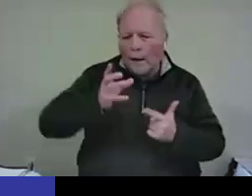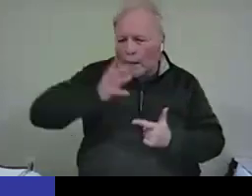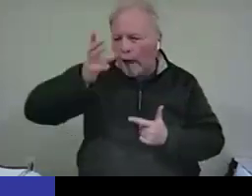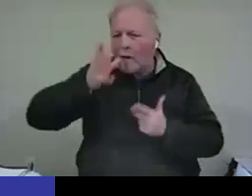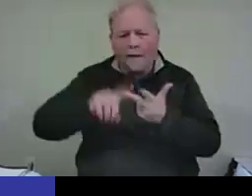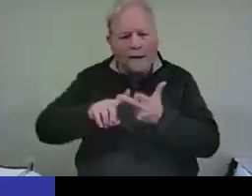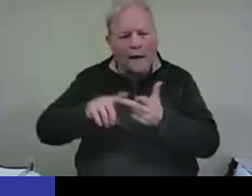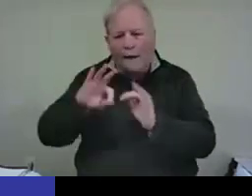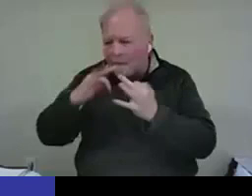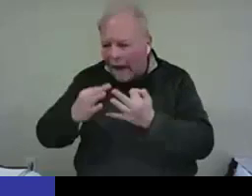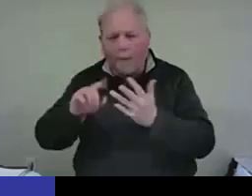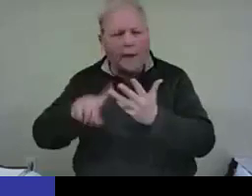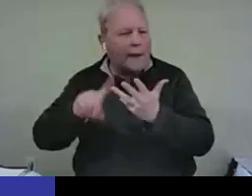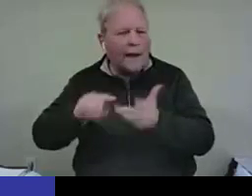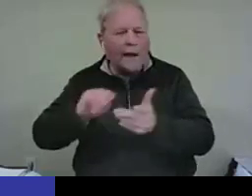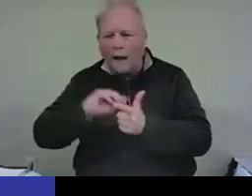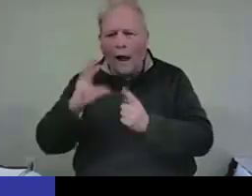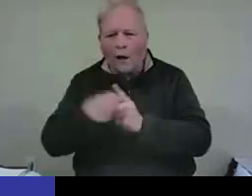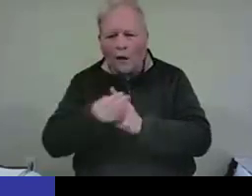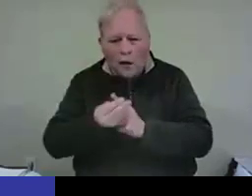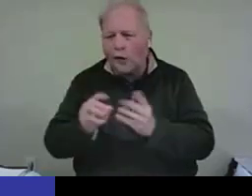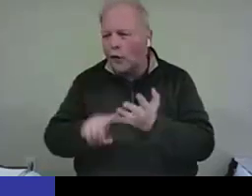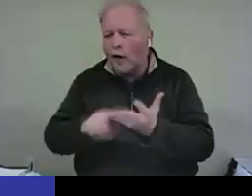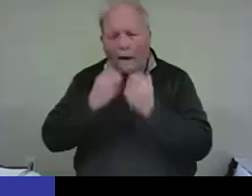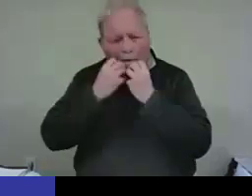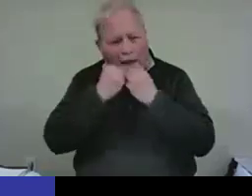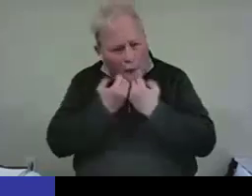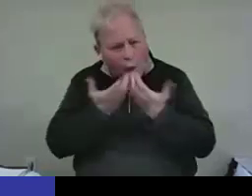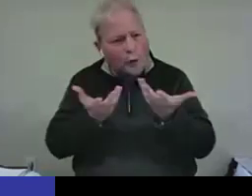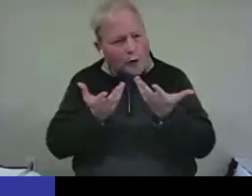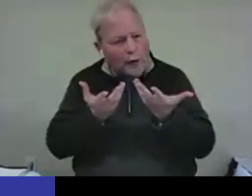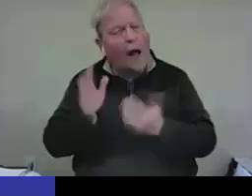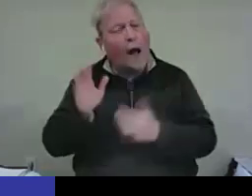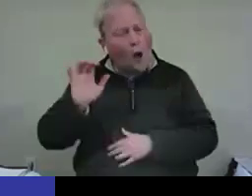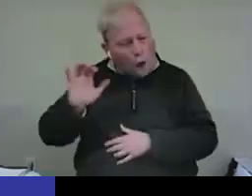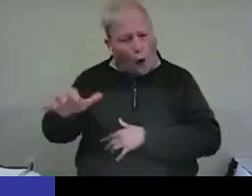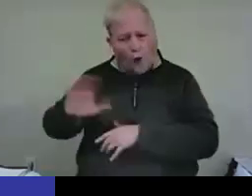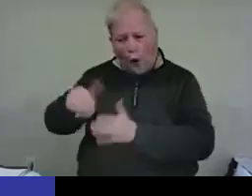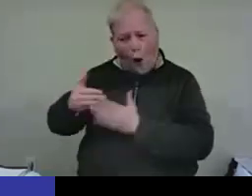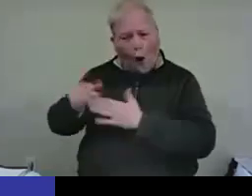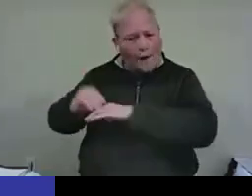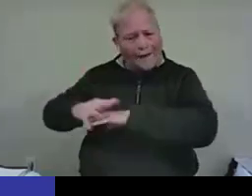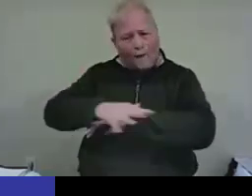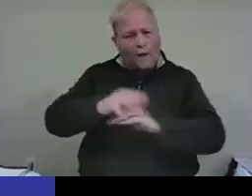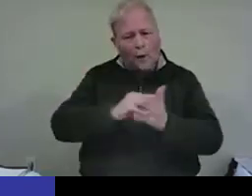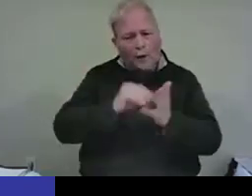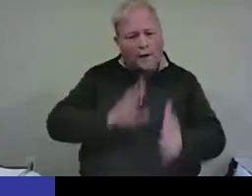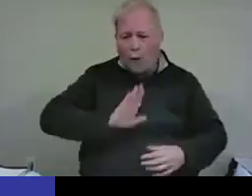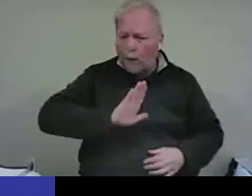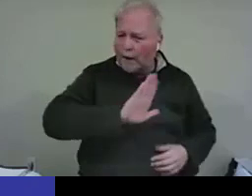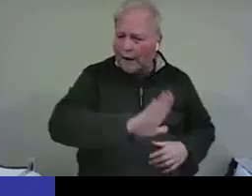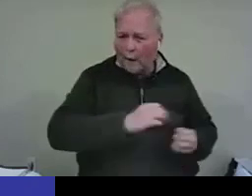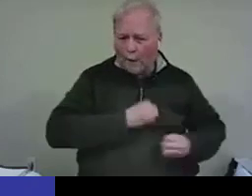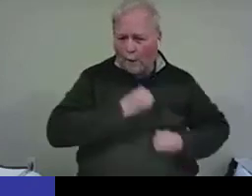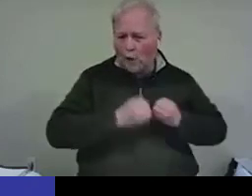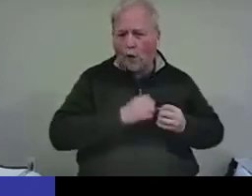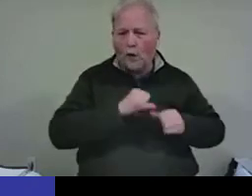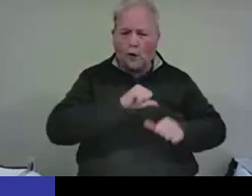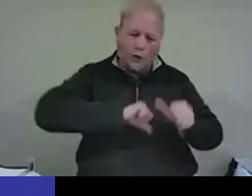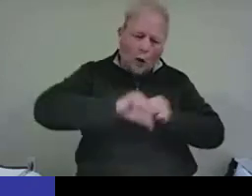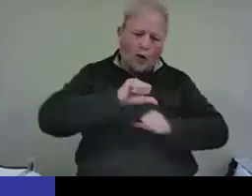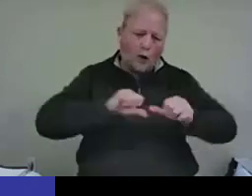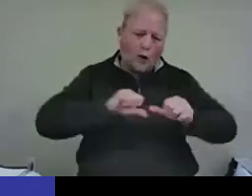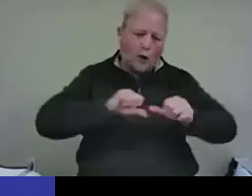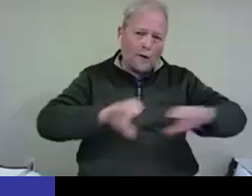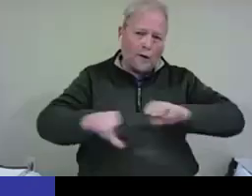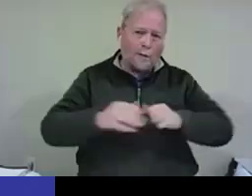key ecological factors that are going to influence their social, emotional, and behavioral functioning. So this